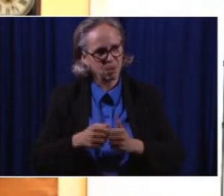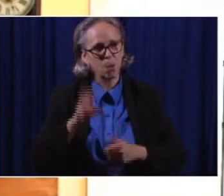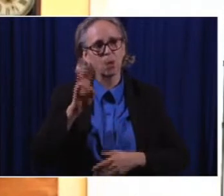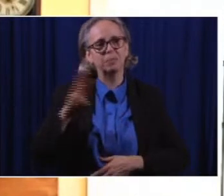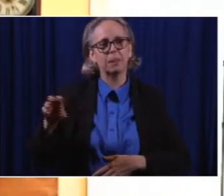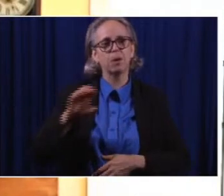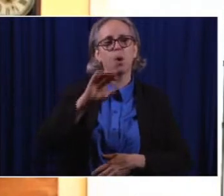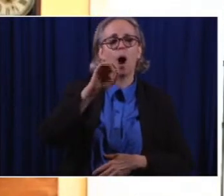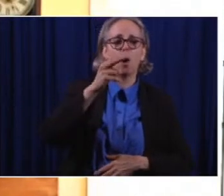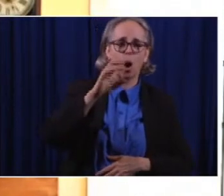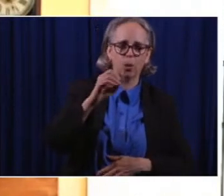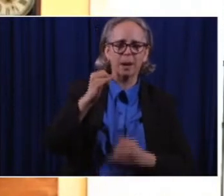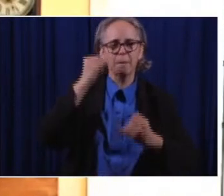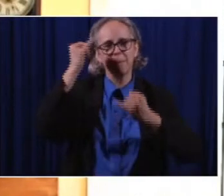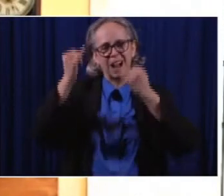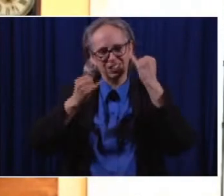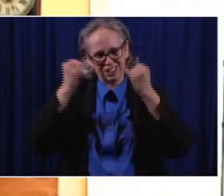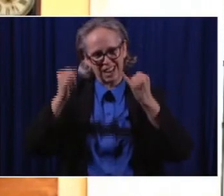ohioimaginationlibrary.org.